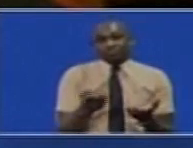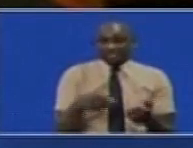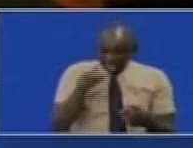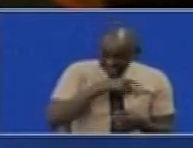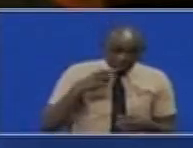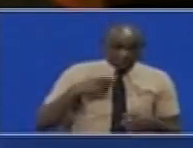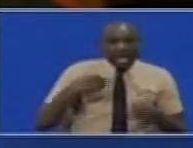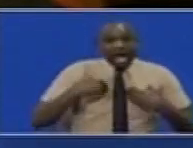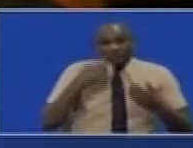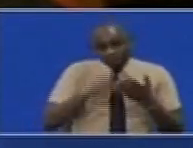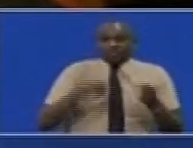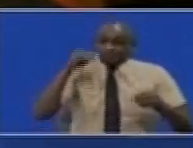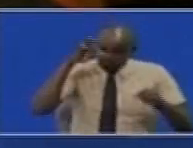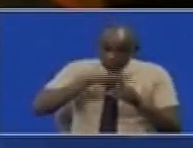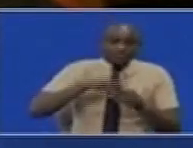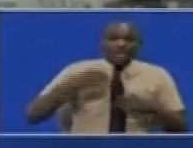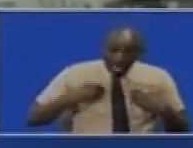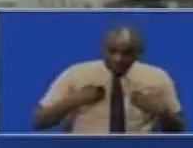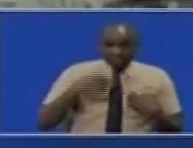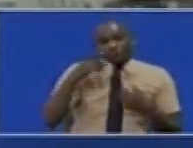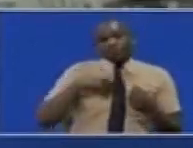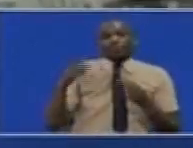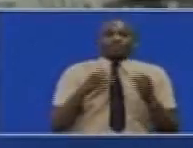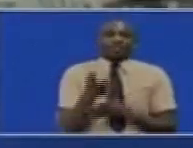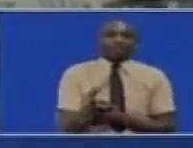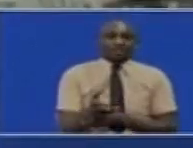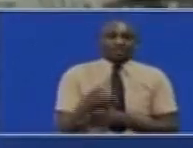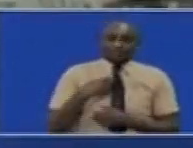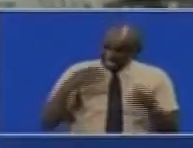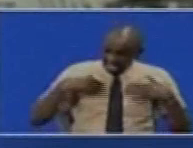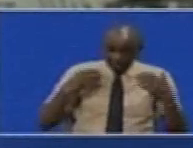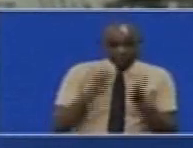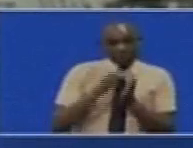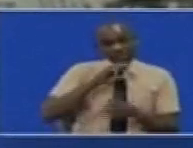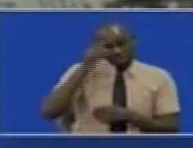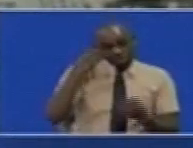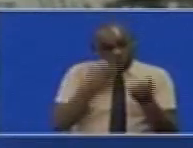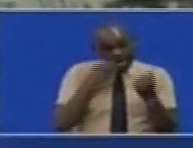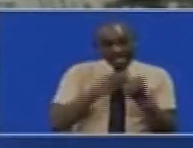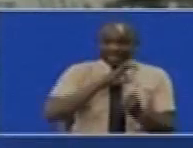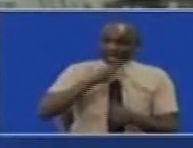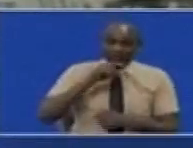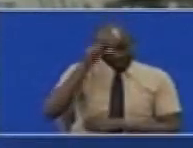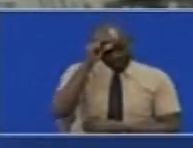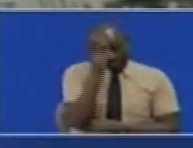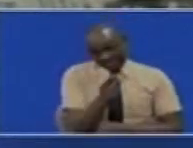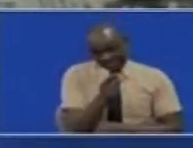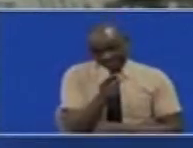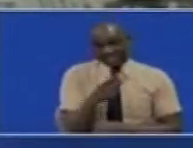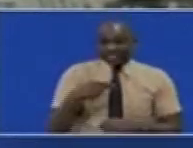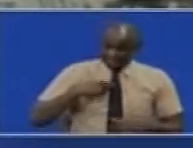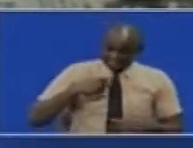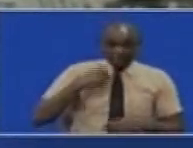ndio tunakuwa na kura kwa mfuko, sisi ndio maasura. I'm happy with for Kwale County government is that we are open to